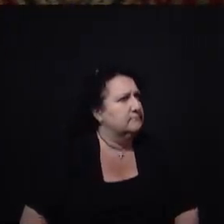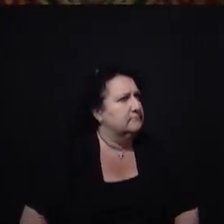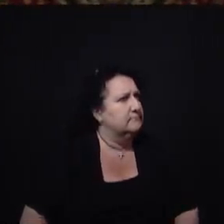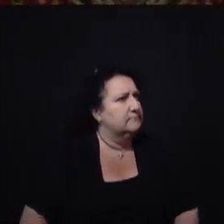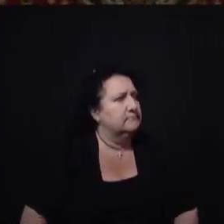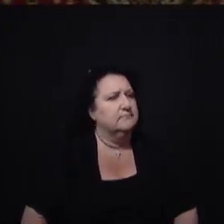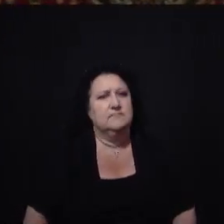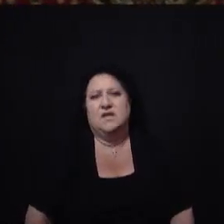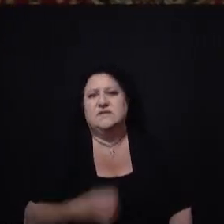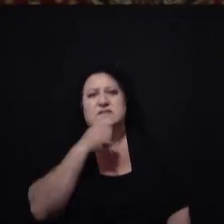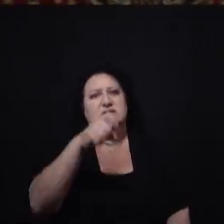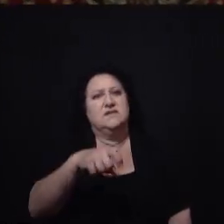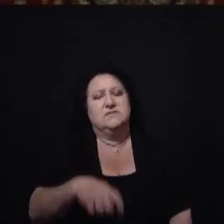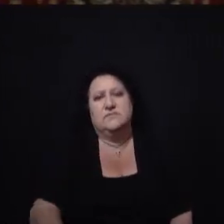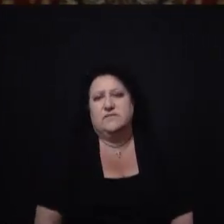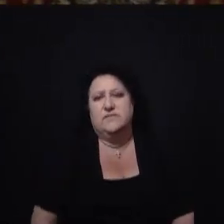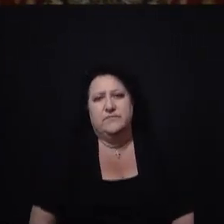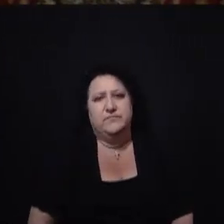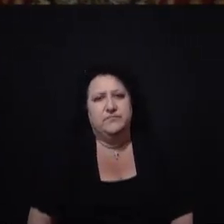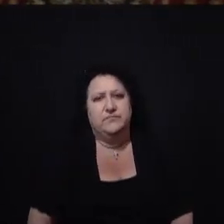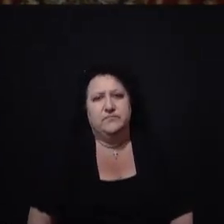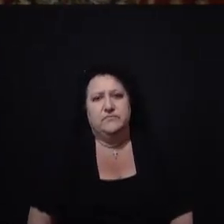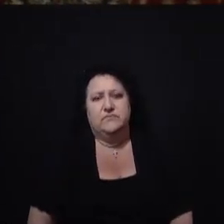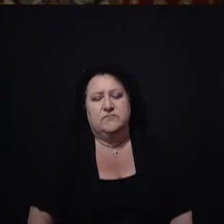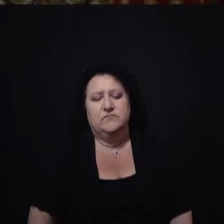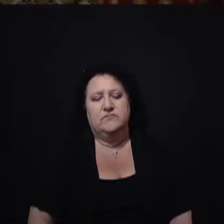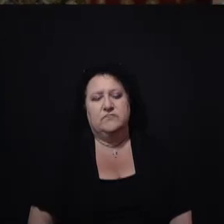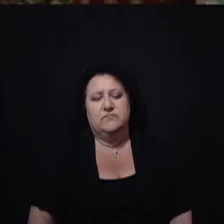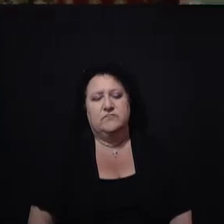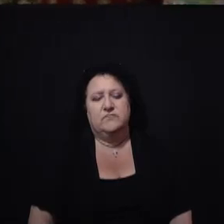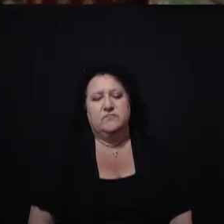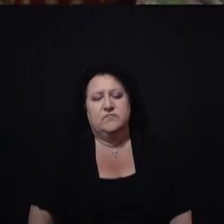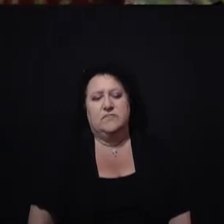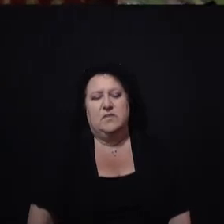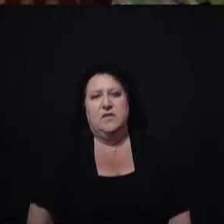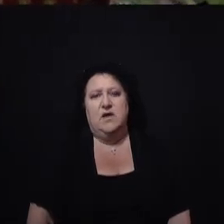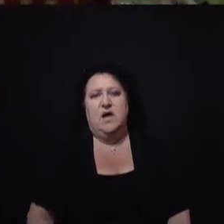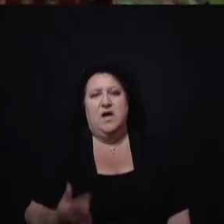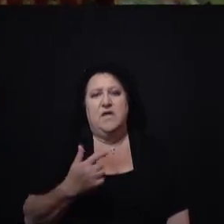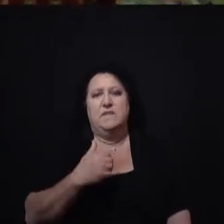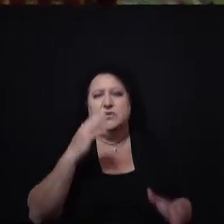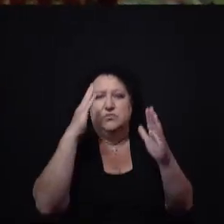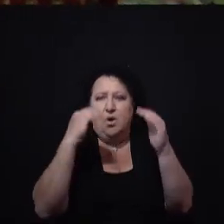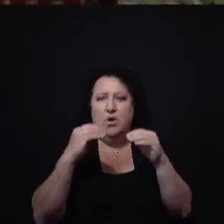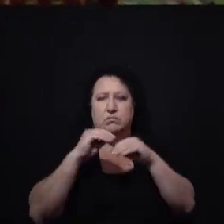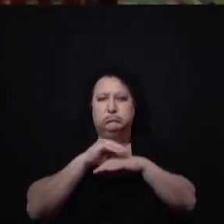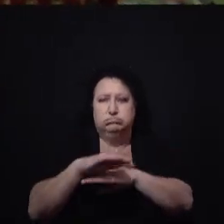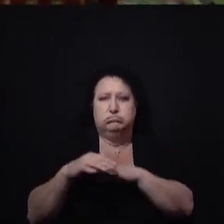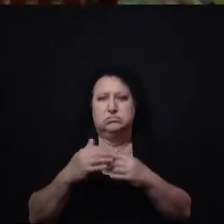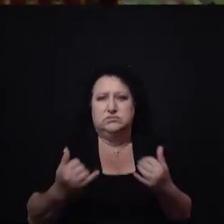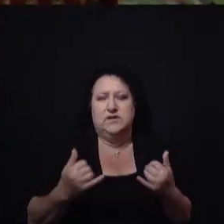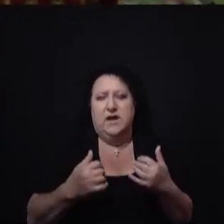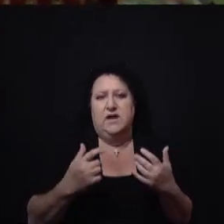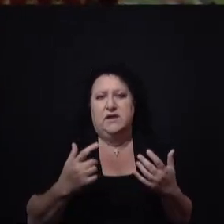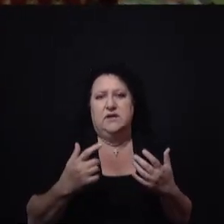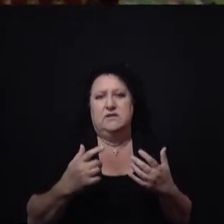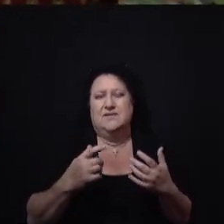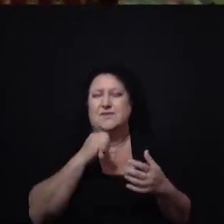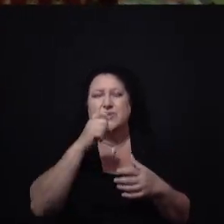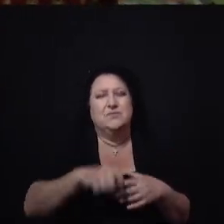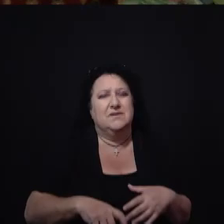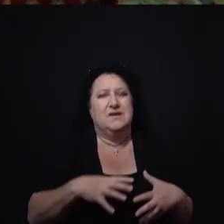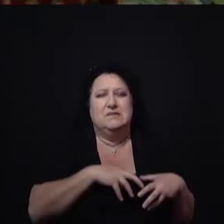And that should give us hope today, not despair. because as Jew and Gentile believers are being